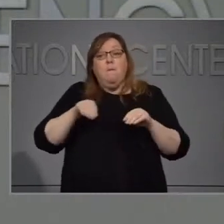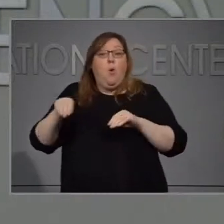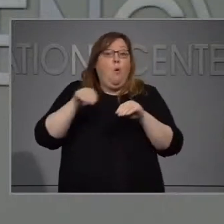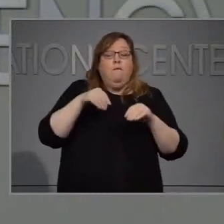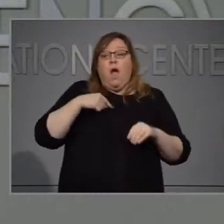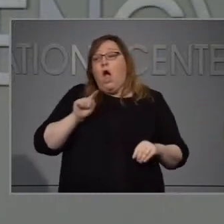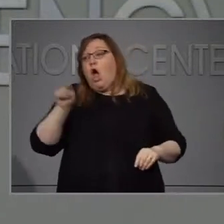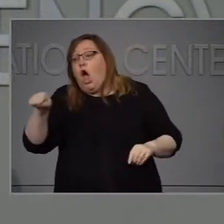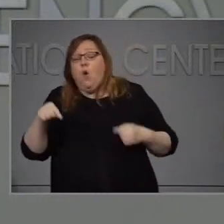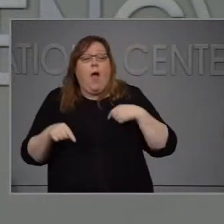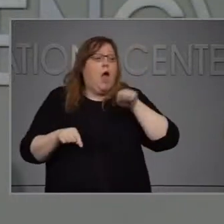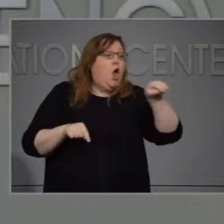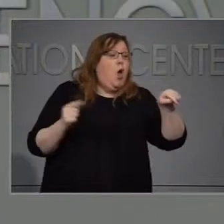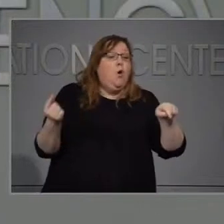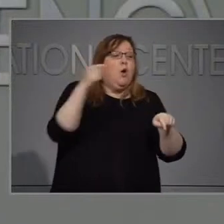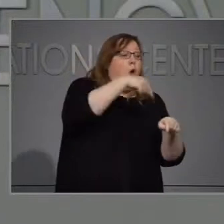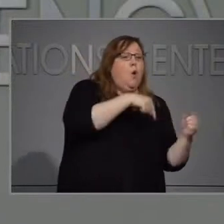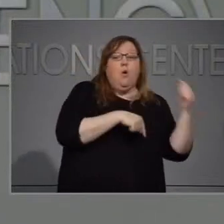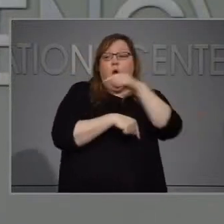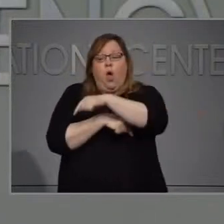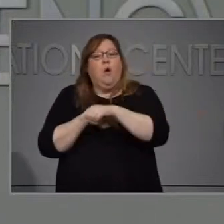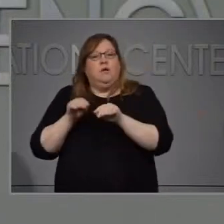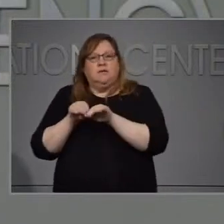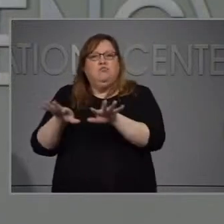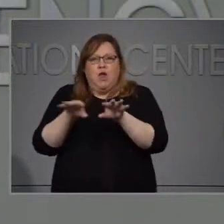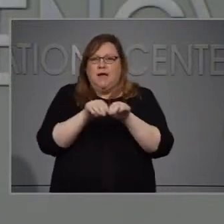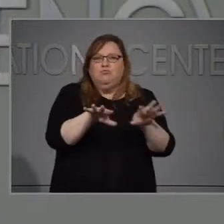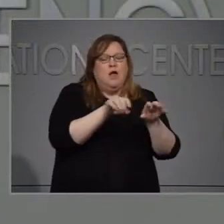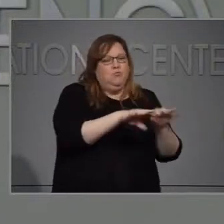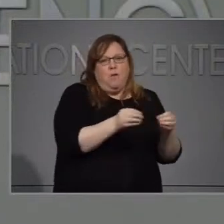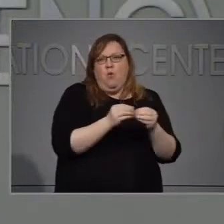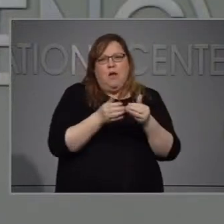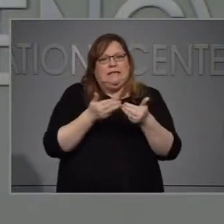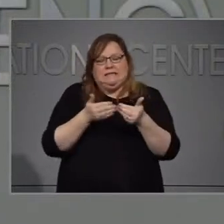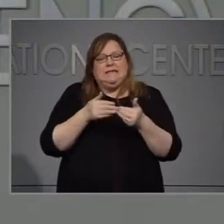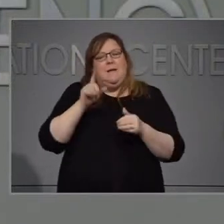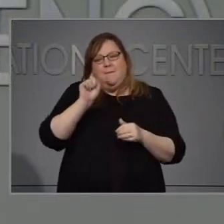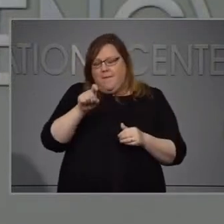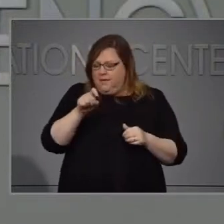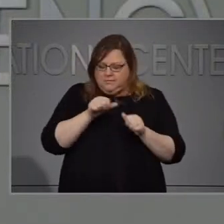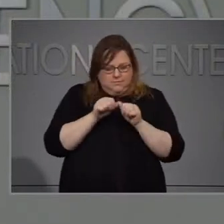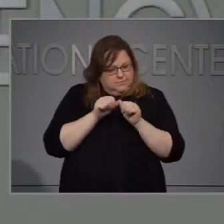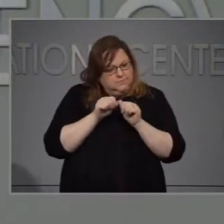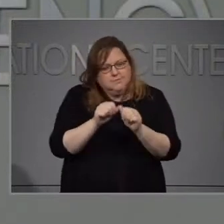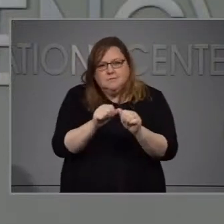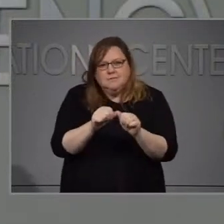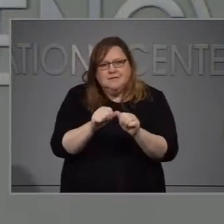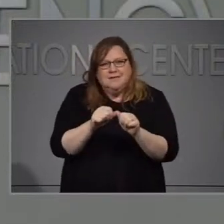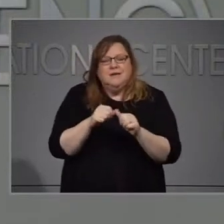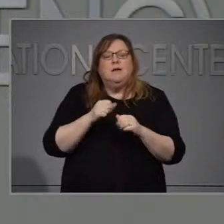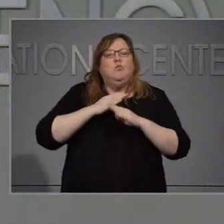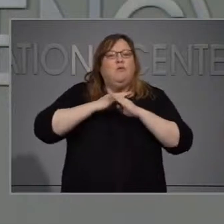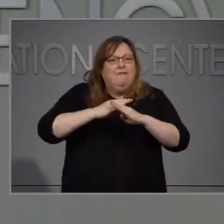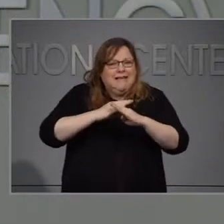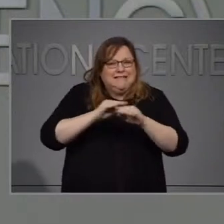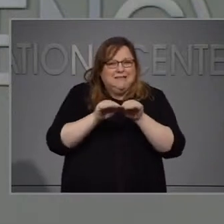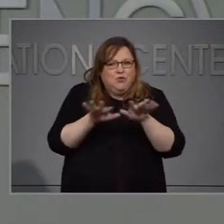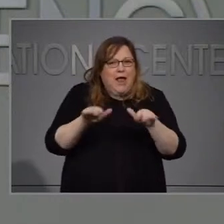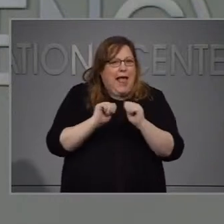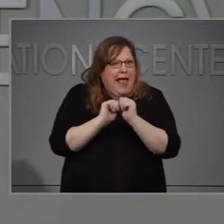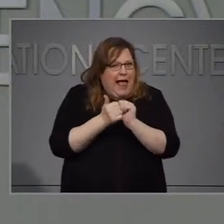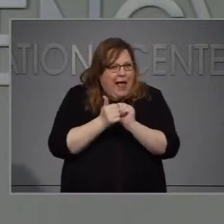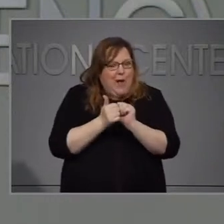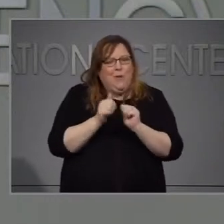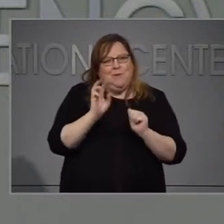be vigilant at doing the things that we know prevent viral spread. It's the wearing of face coverings, waiting 6 feet apart, washing